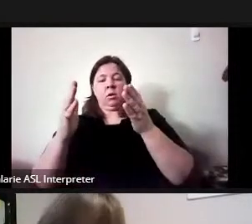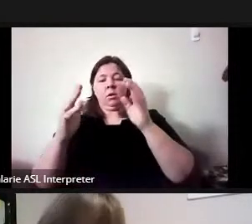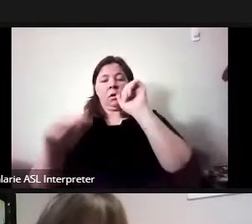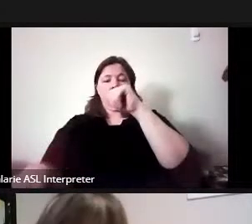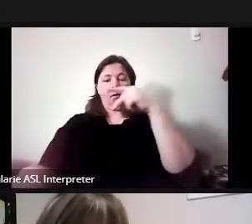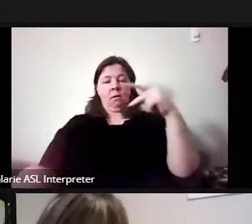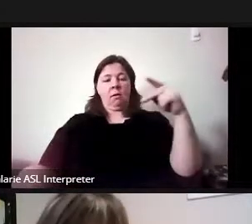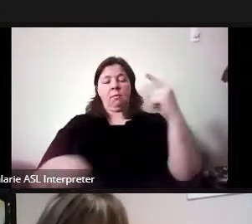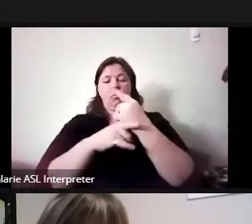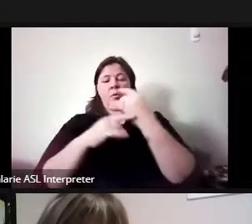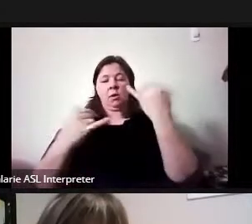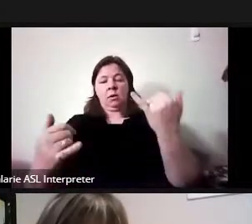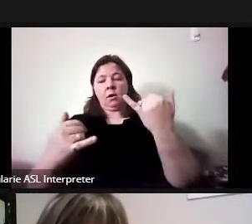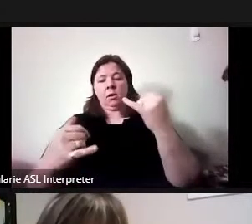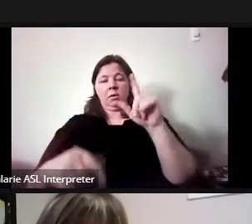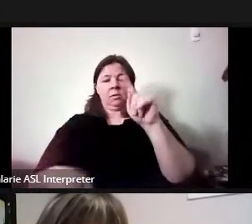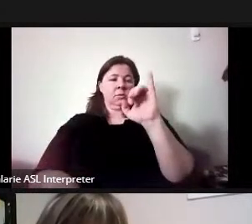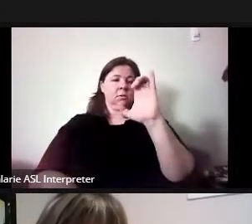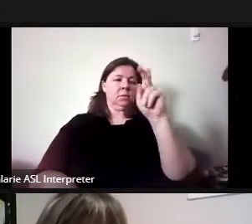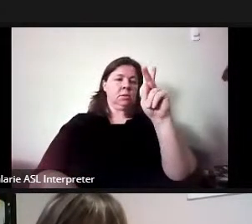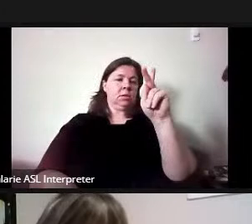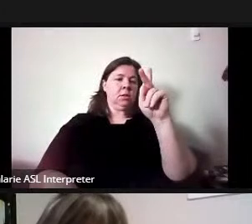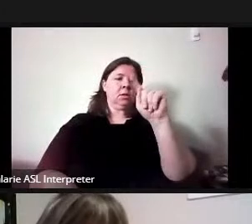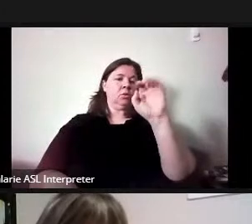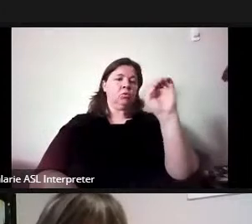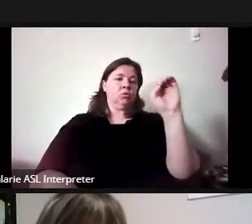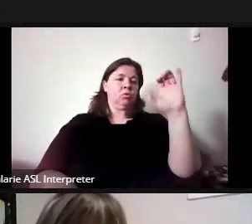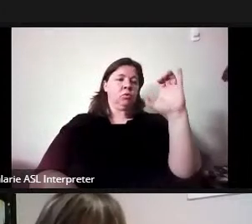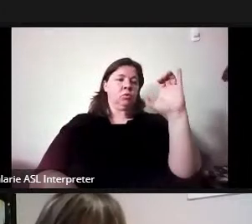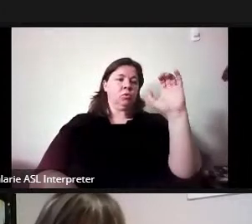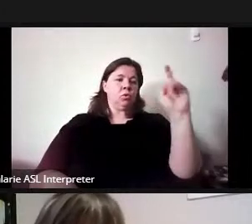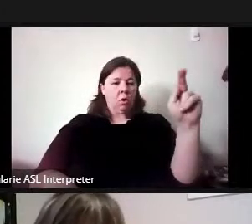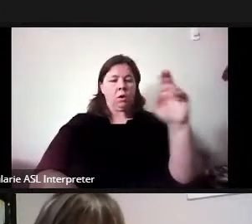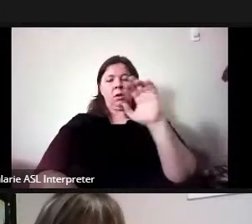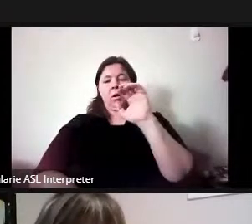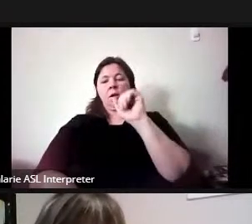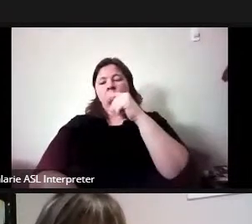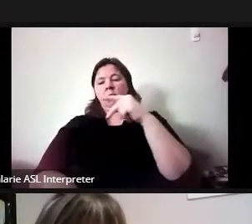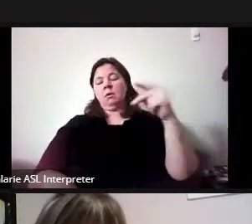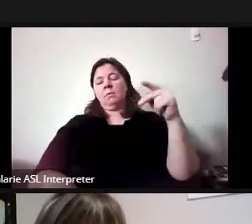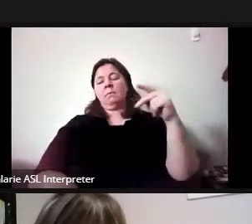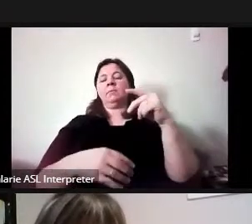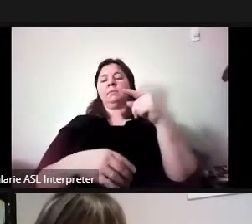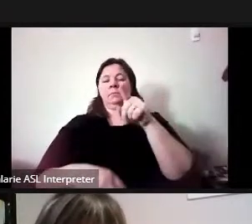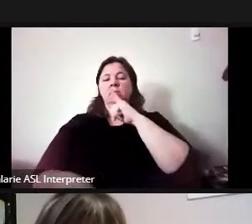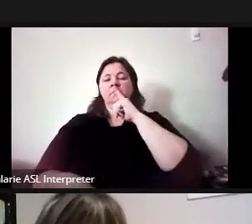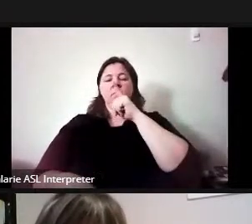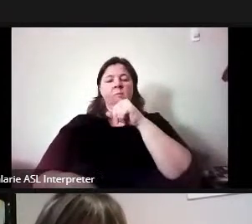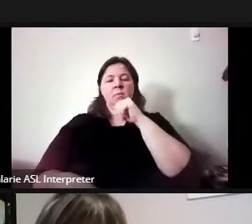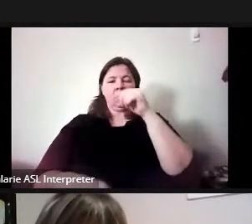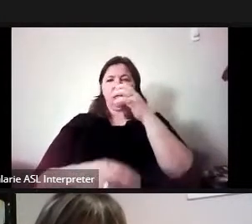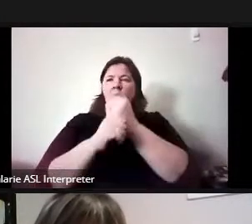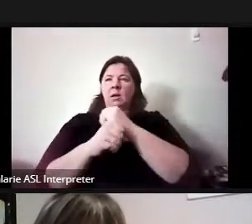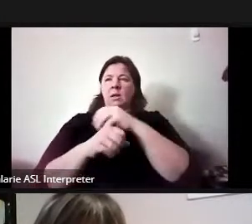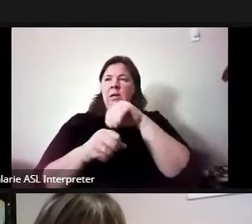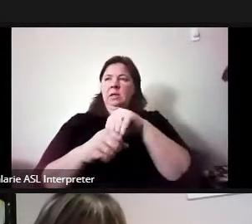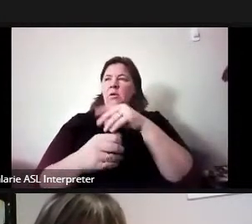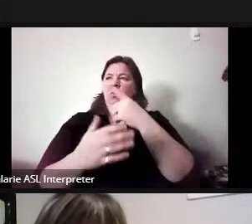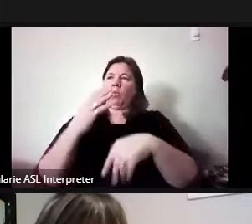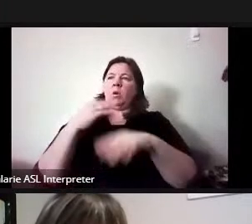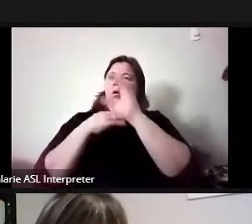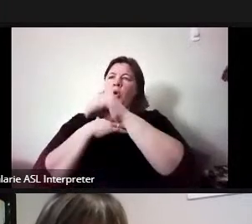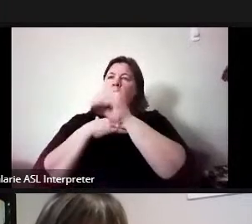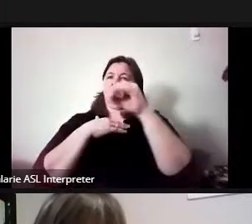actually, like a TikTok app actually. So like he was earlier, he was not getting into what Onpassive,